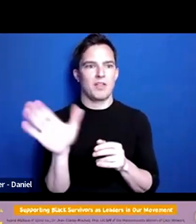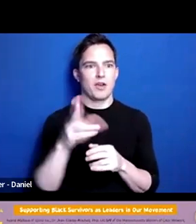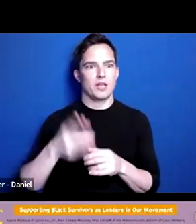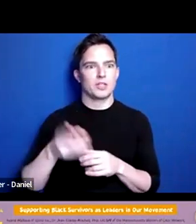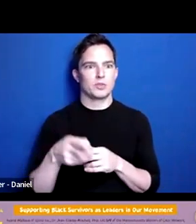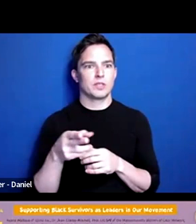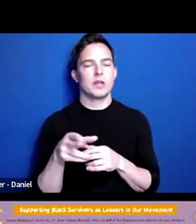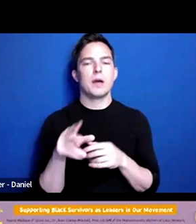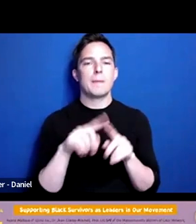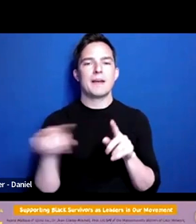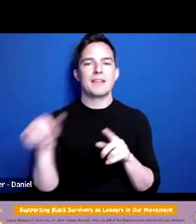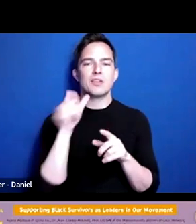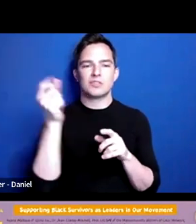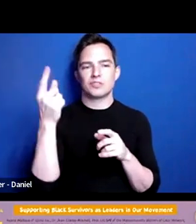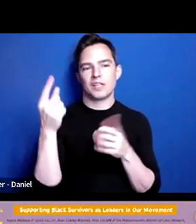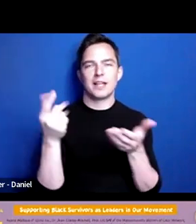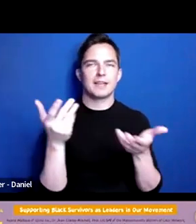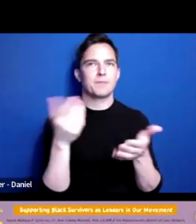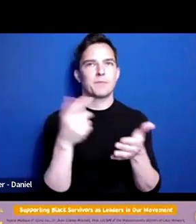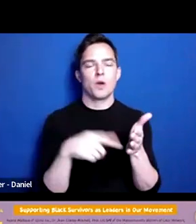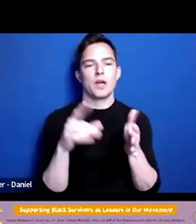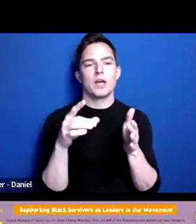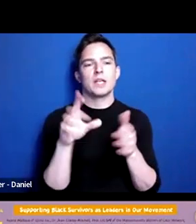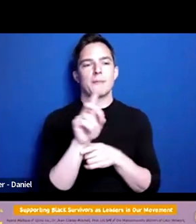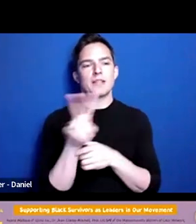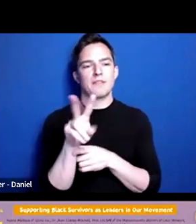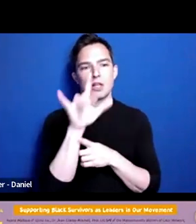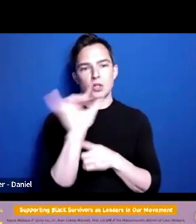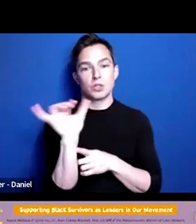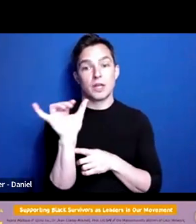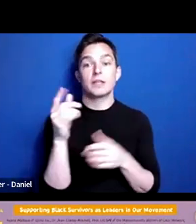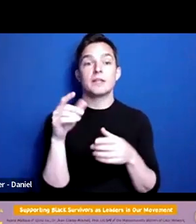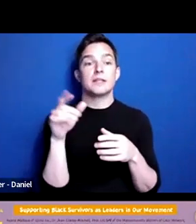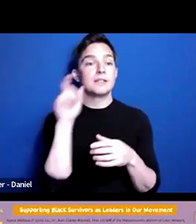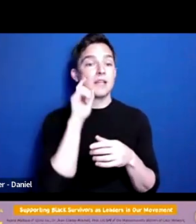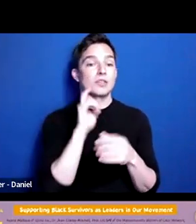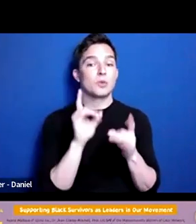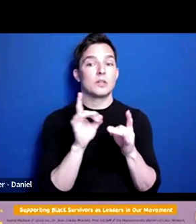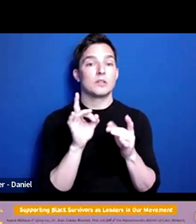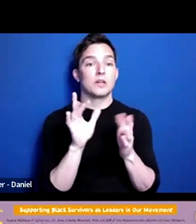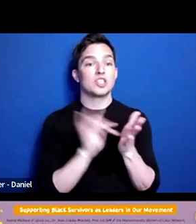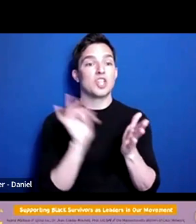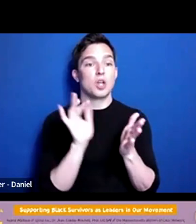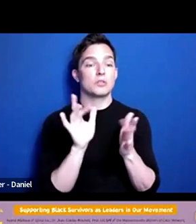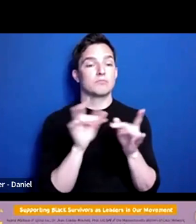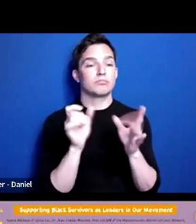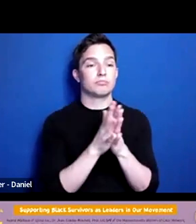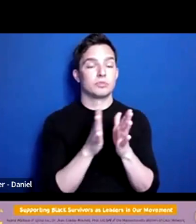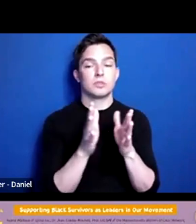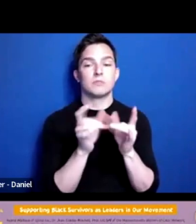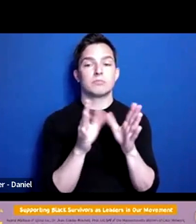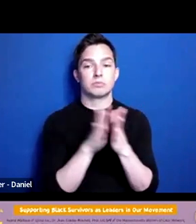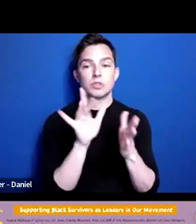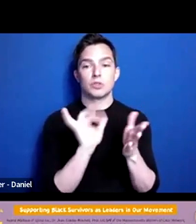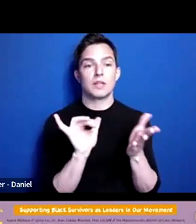really understand. If you think about what domestic violence look like, what does sexual assault look like. And so I just